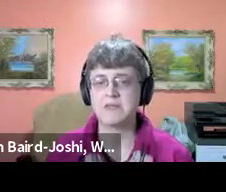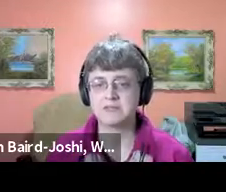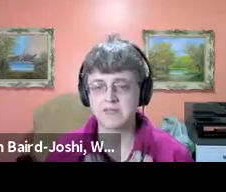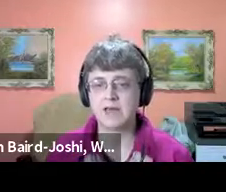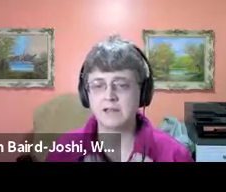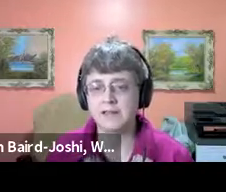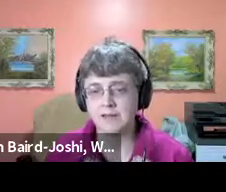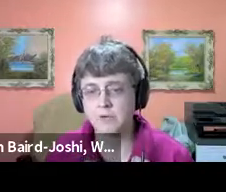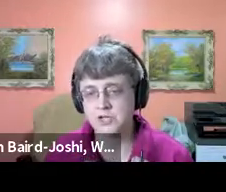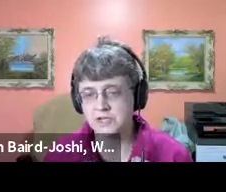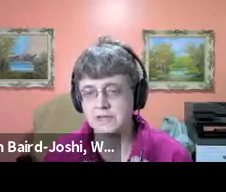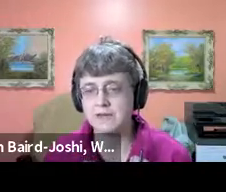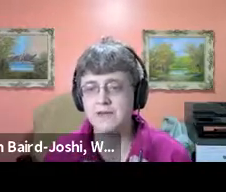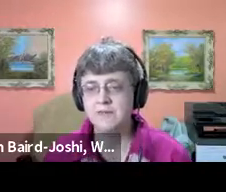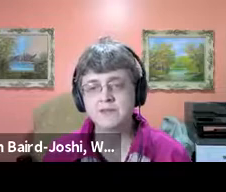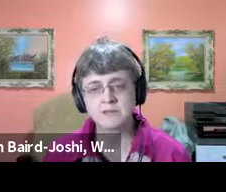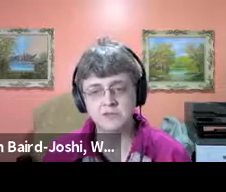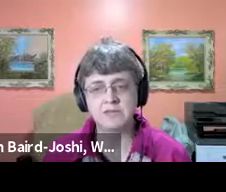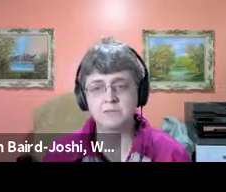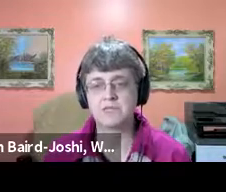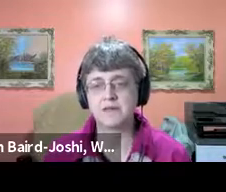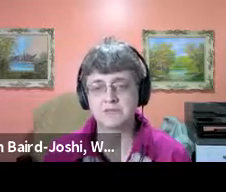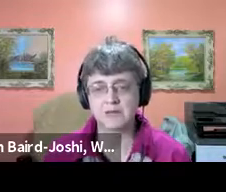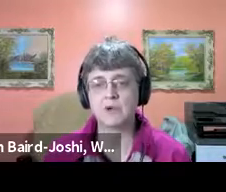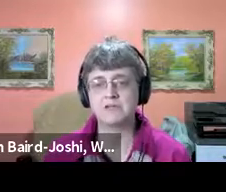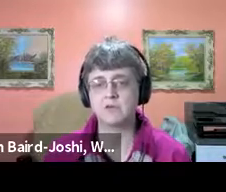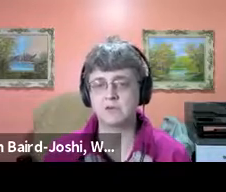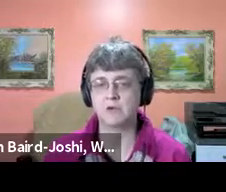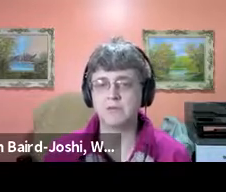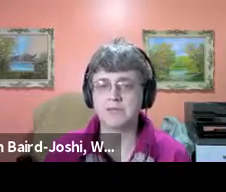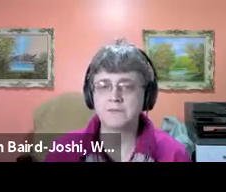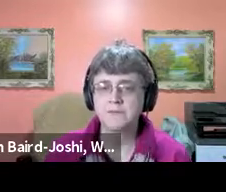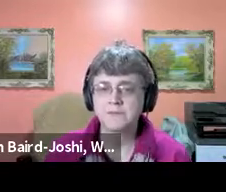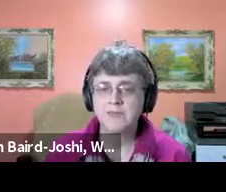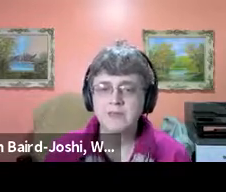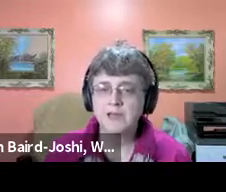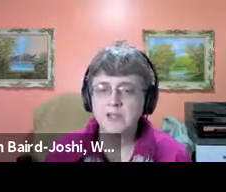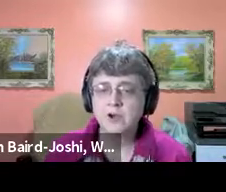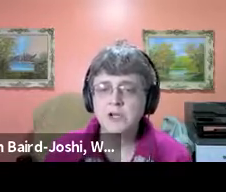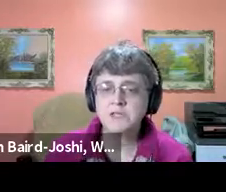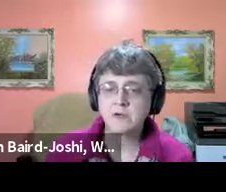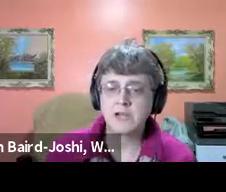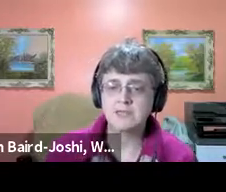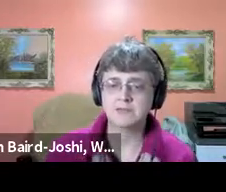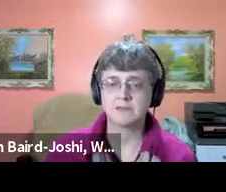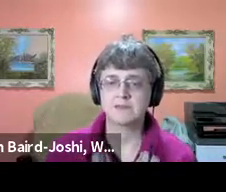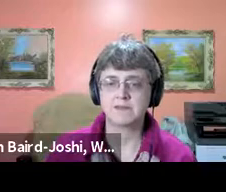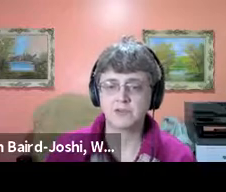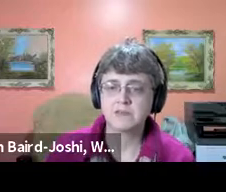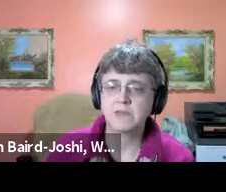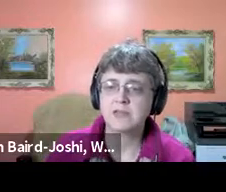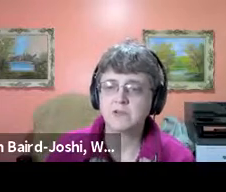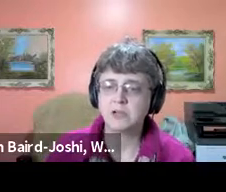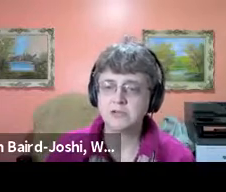districts, Seattle and Lake Washington. That's close to 10% of statewide student enrollment. I encourage the